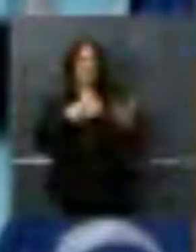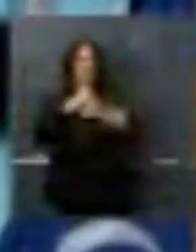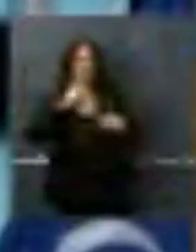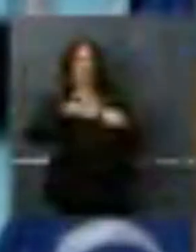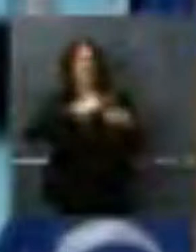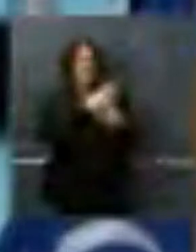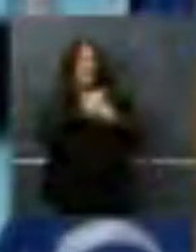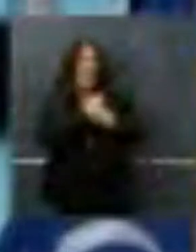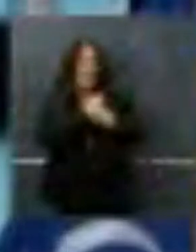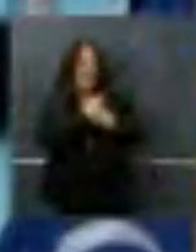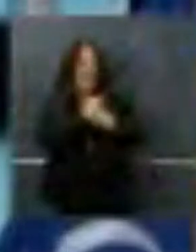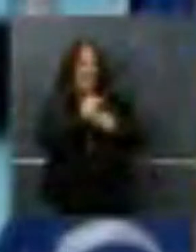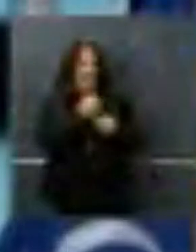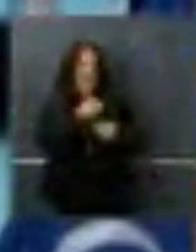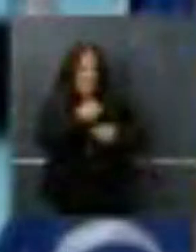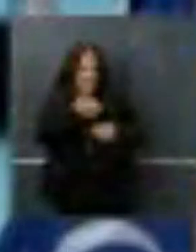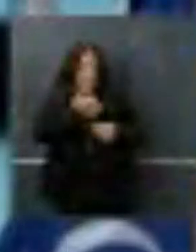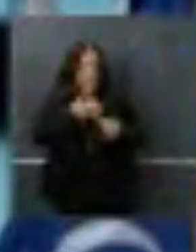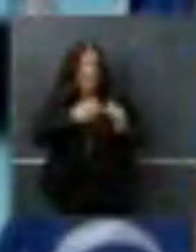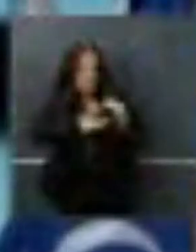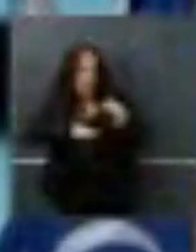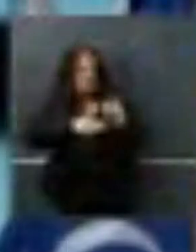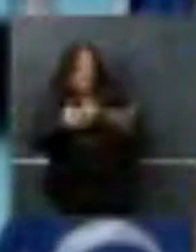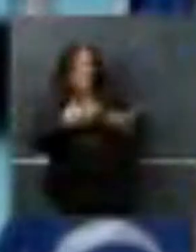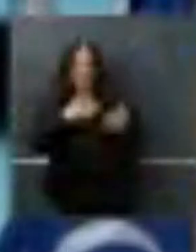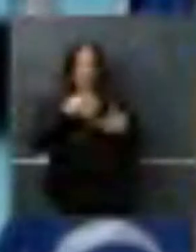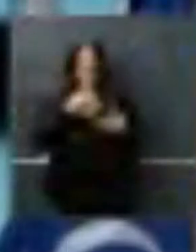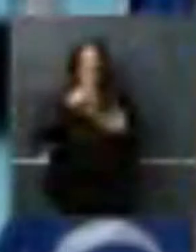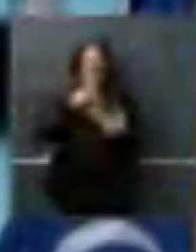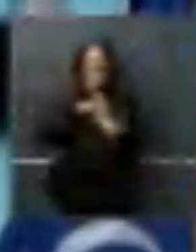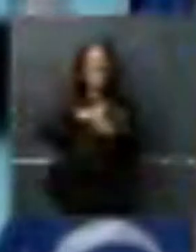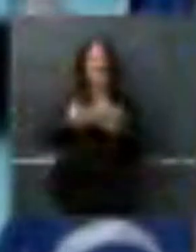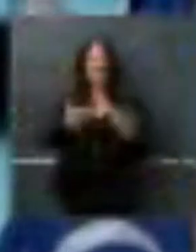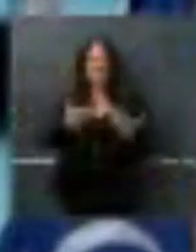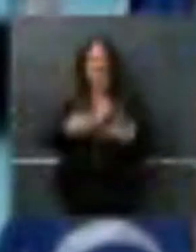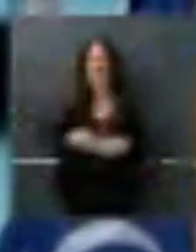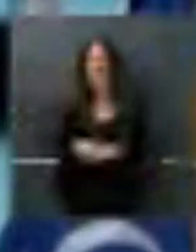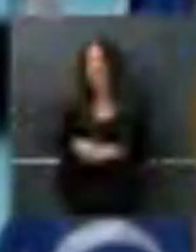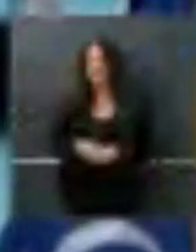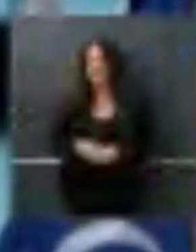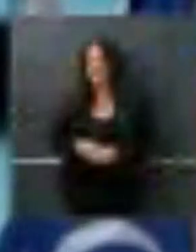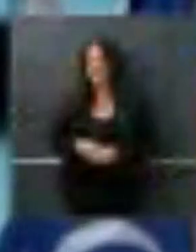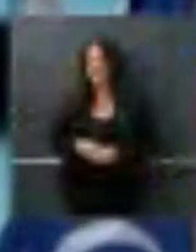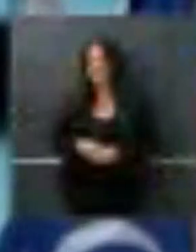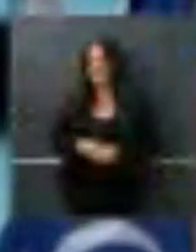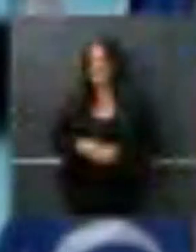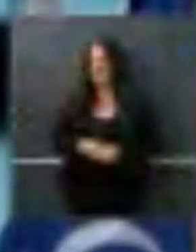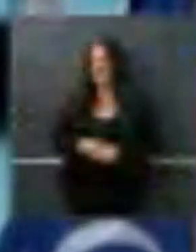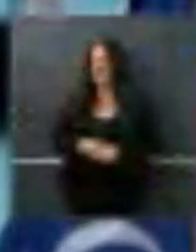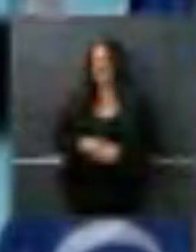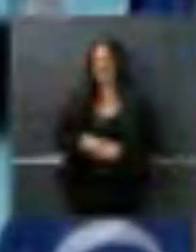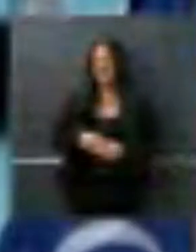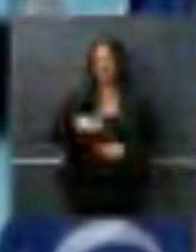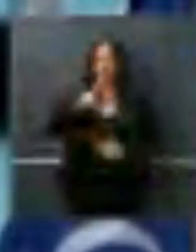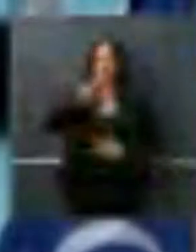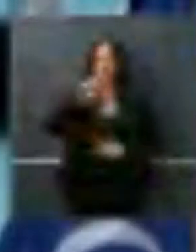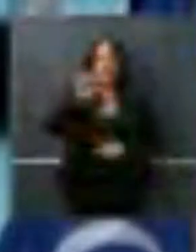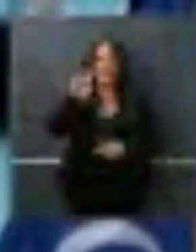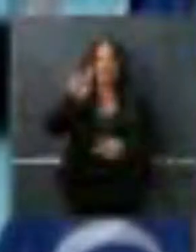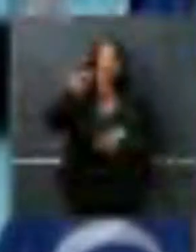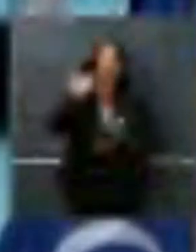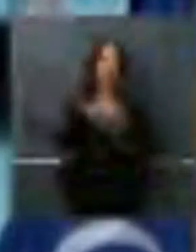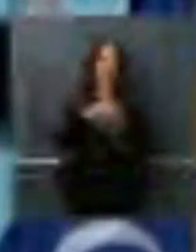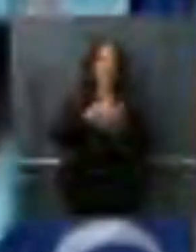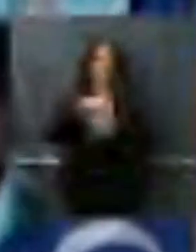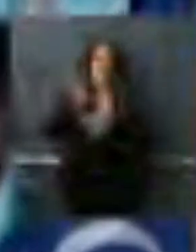So look, the 108,000+ Wi-Fi hotspots, that's part of it. And all these new Chromebooks